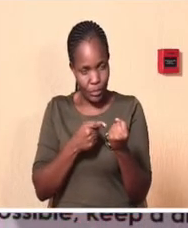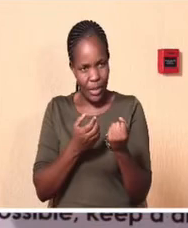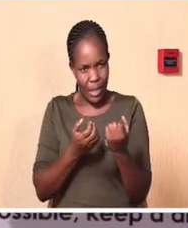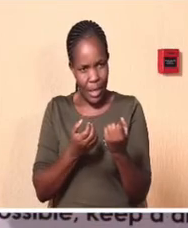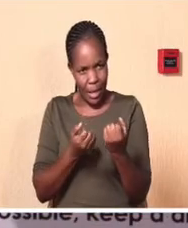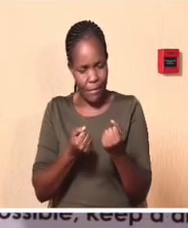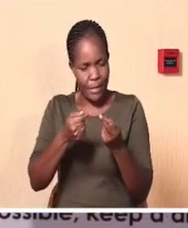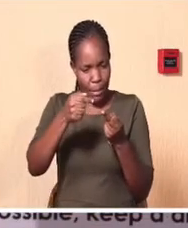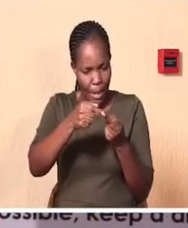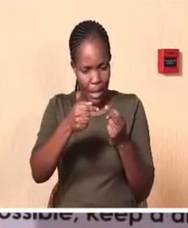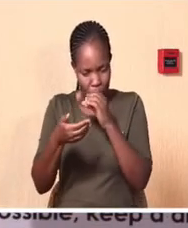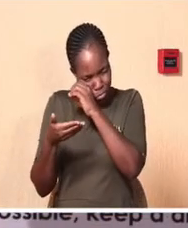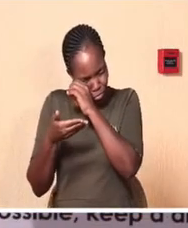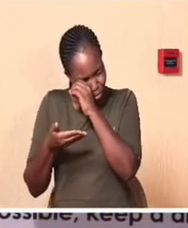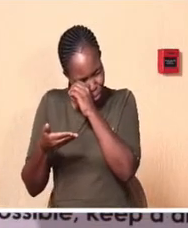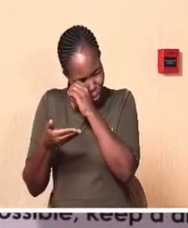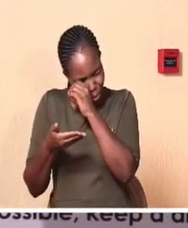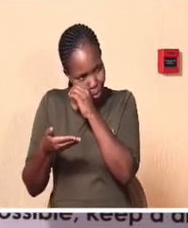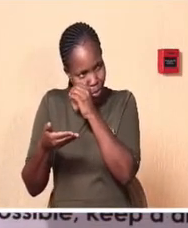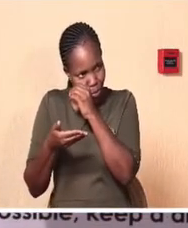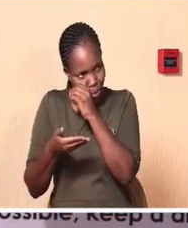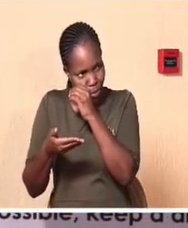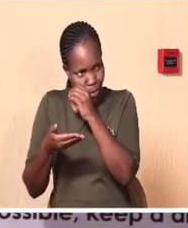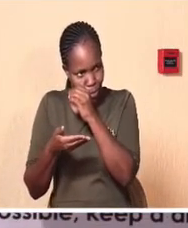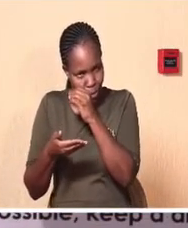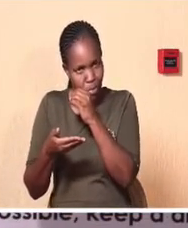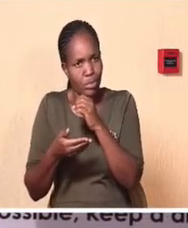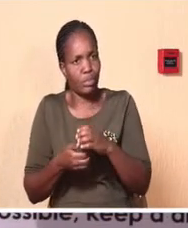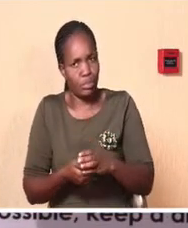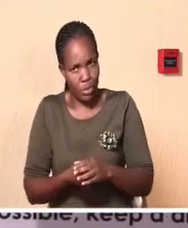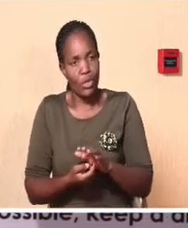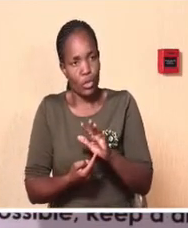been tested, positive for the